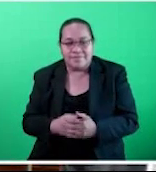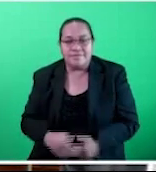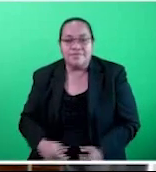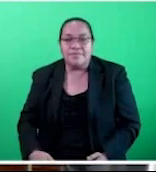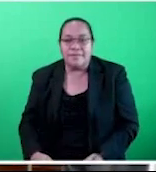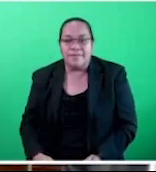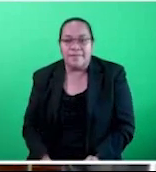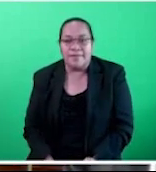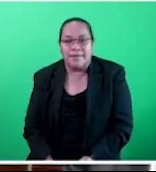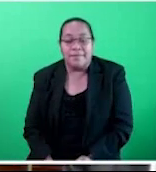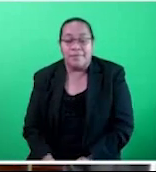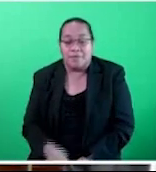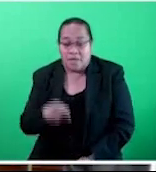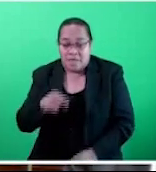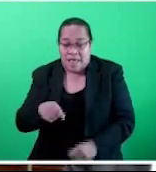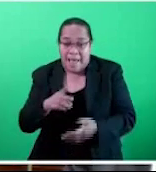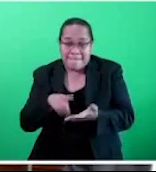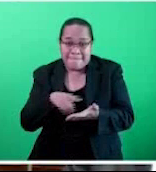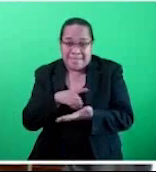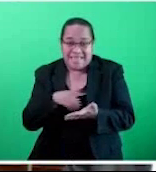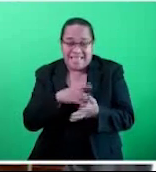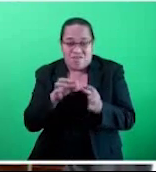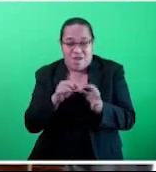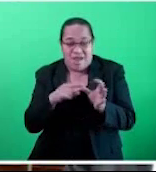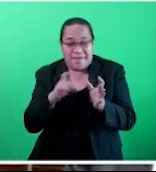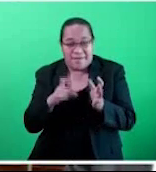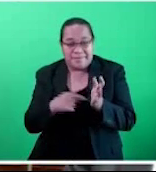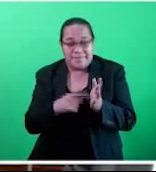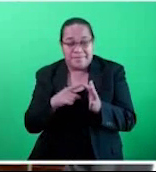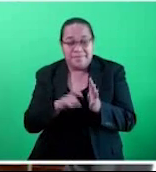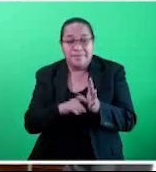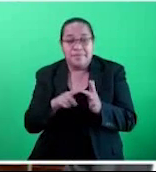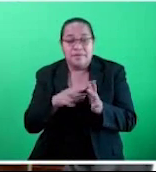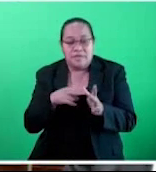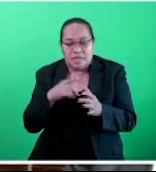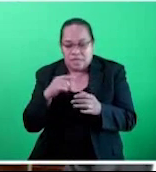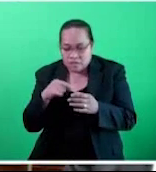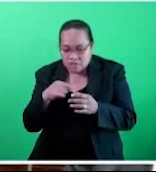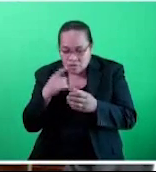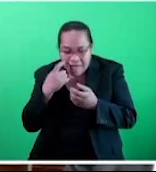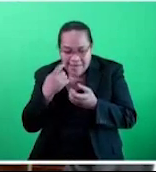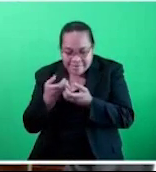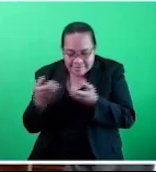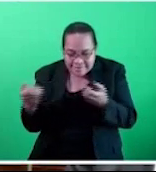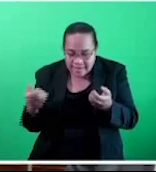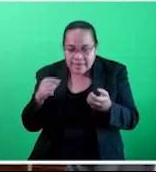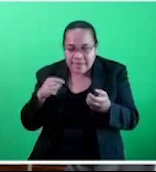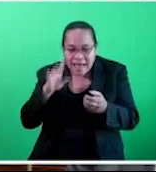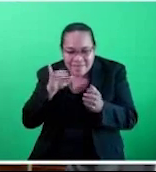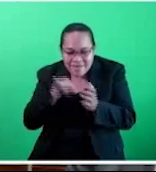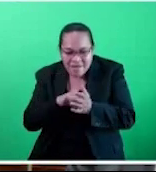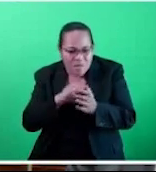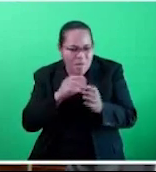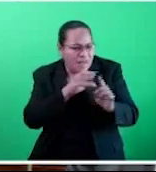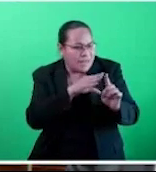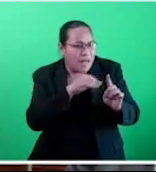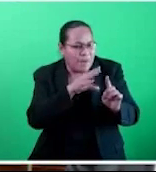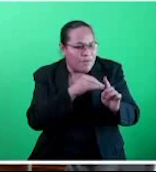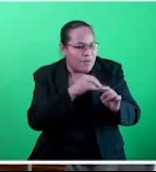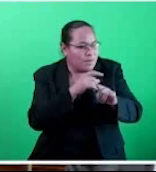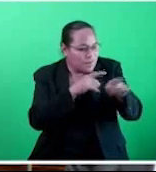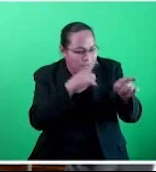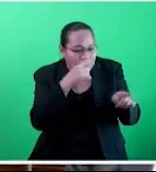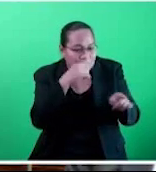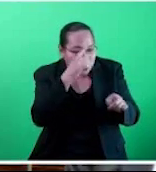Honorable Speaker, bacterial diseases are tested by isolating and identifying organisms from samples taken from